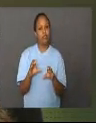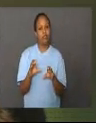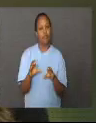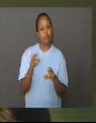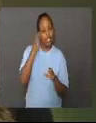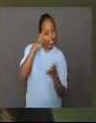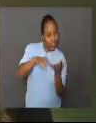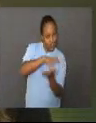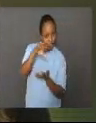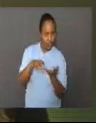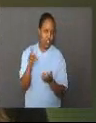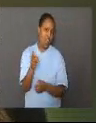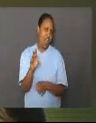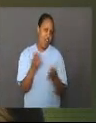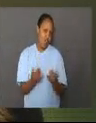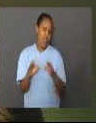not confuse the two.